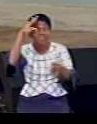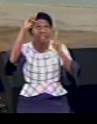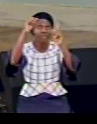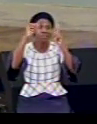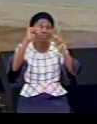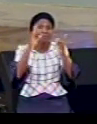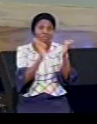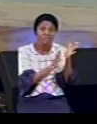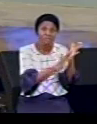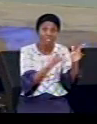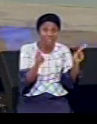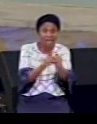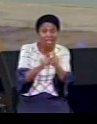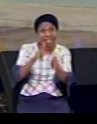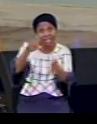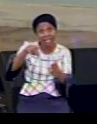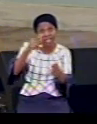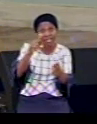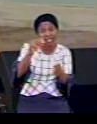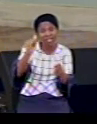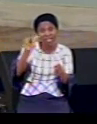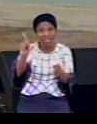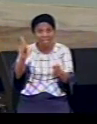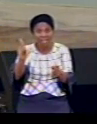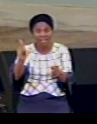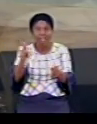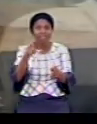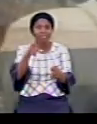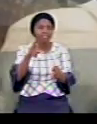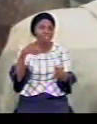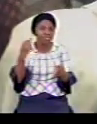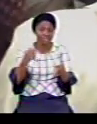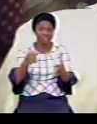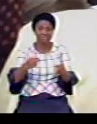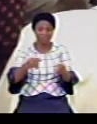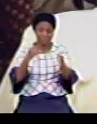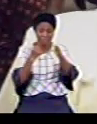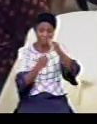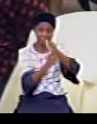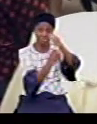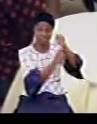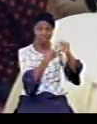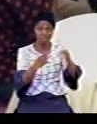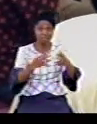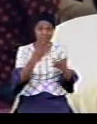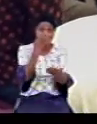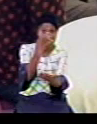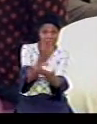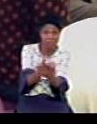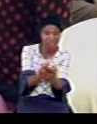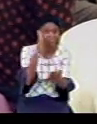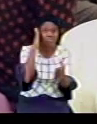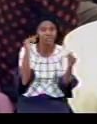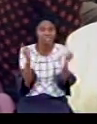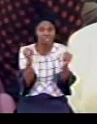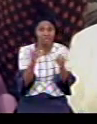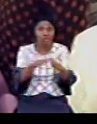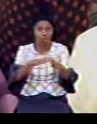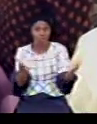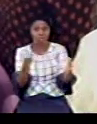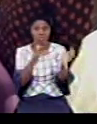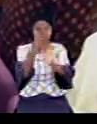Silas, the foundations of the prison will shake. All those prison doors will